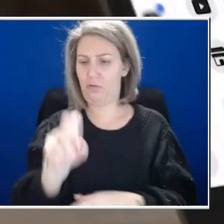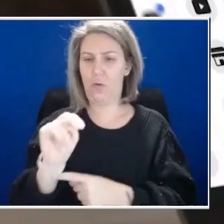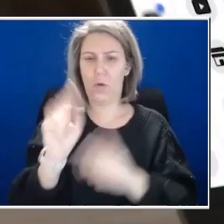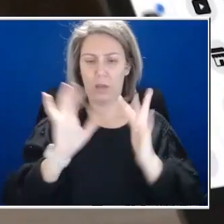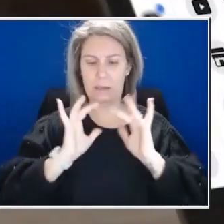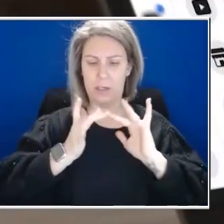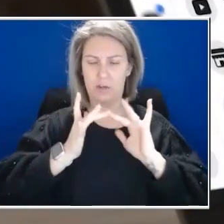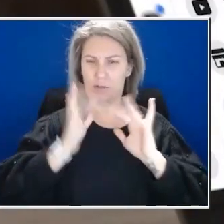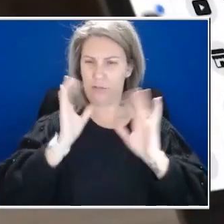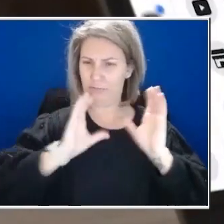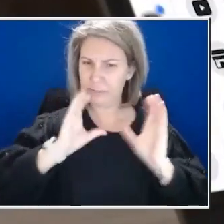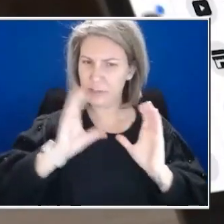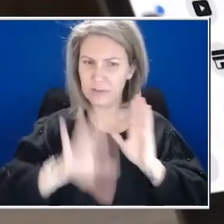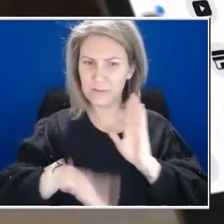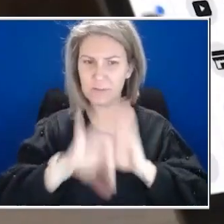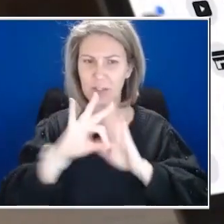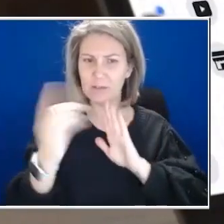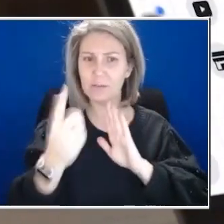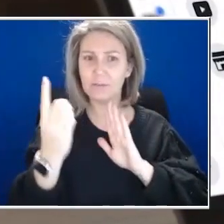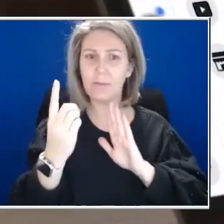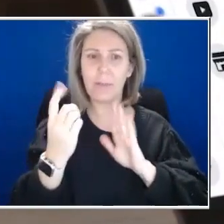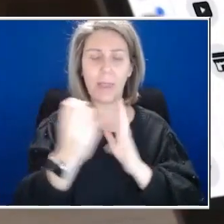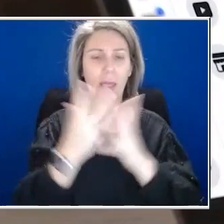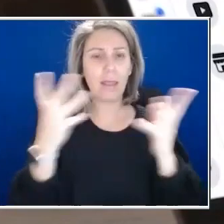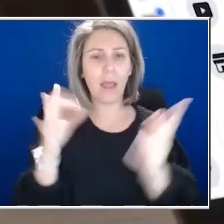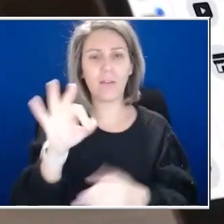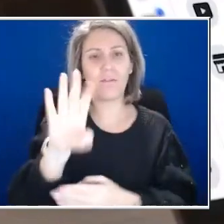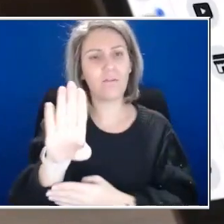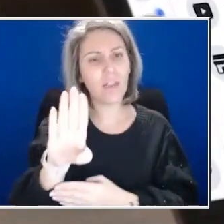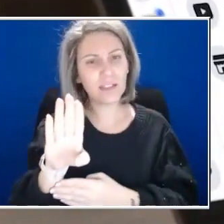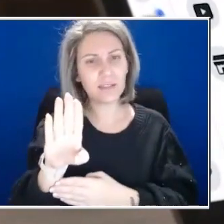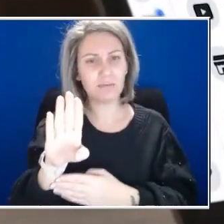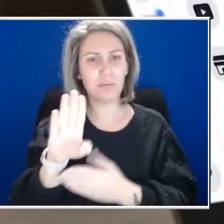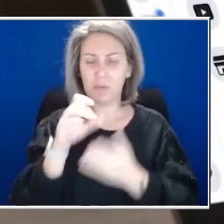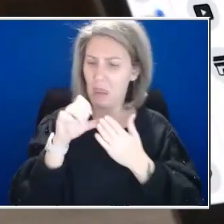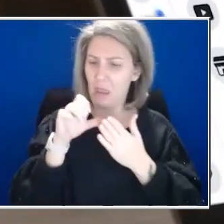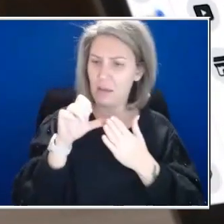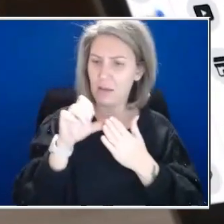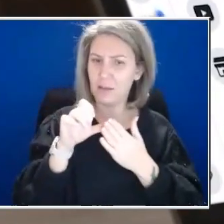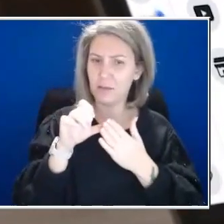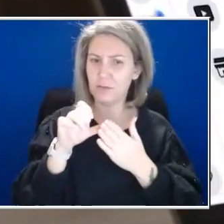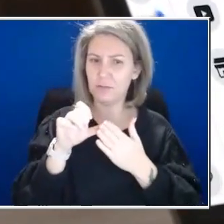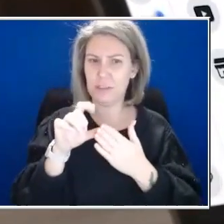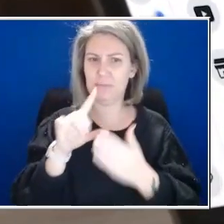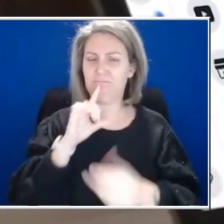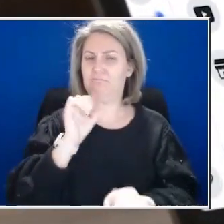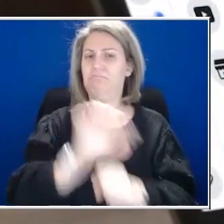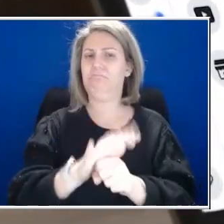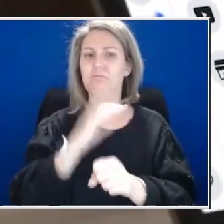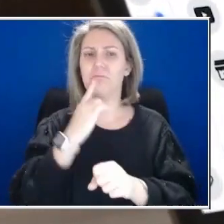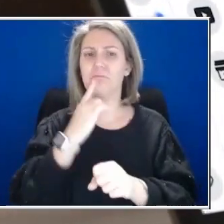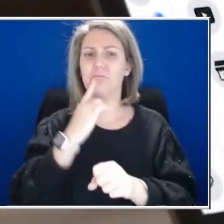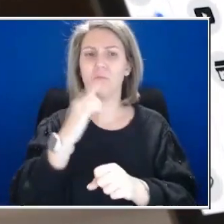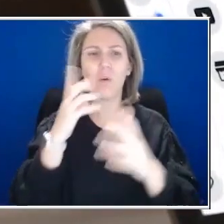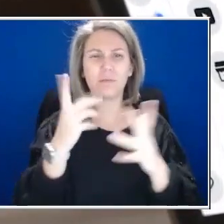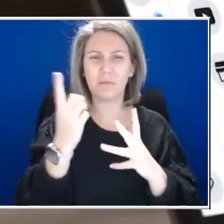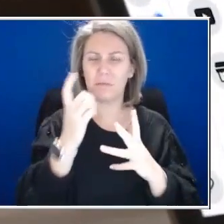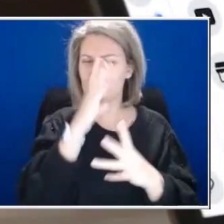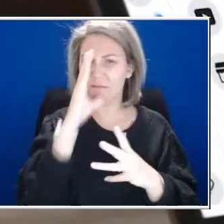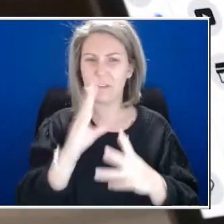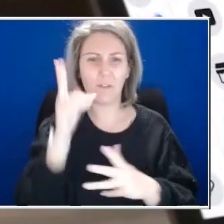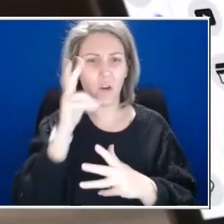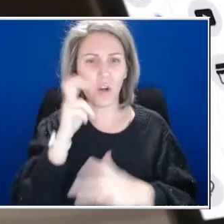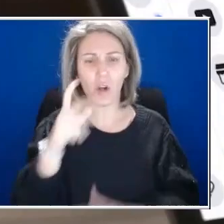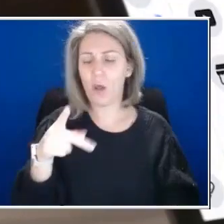intriguing. Dozens of Facebook pages and groups dedicated to something she'd never heard of, pelvic congestion syndrome. In the